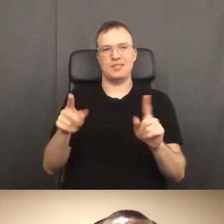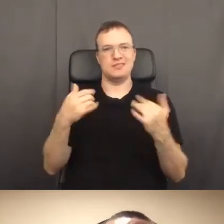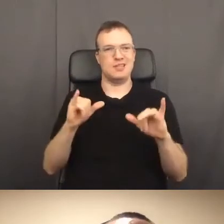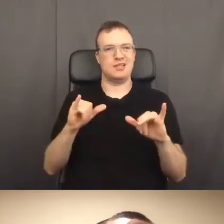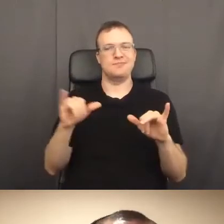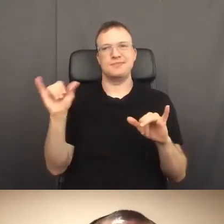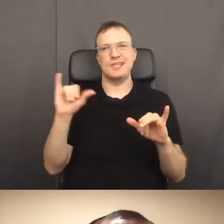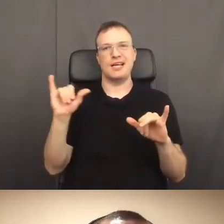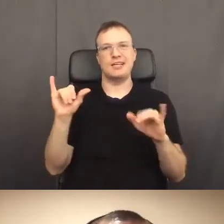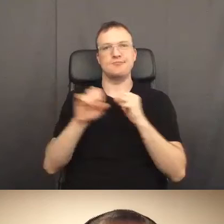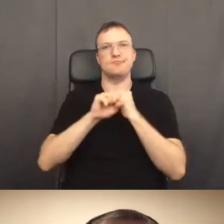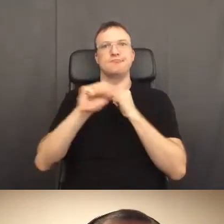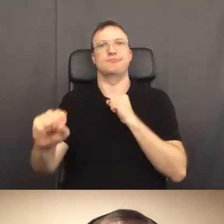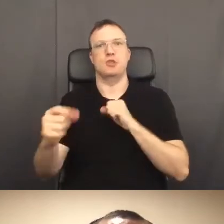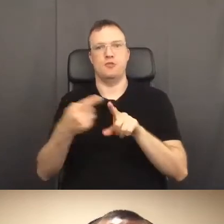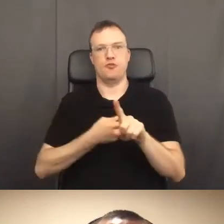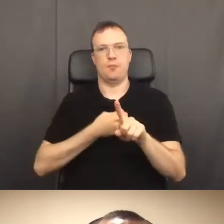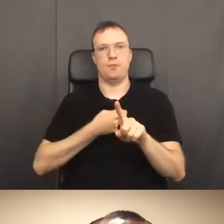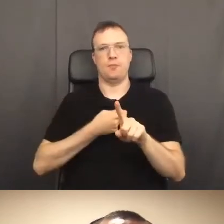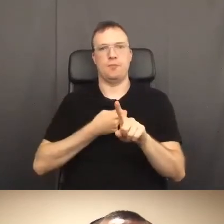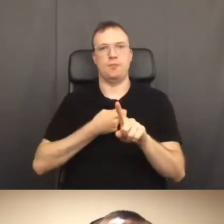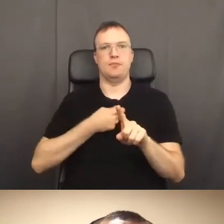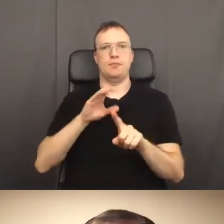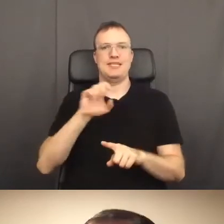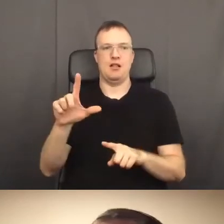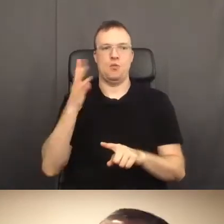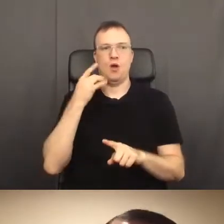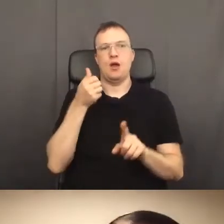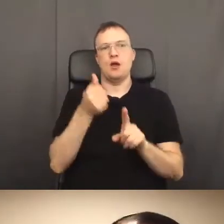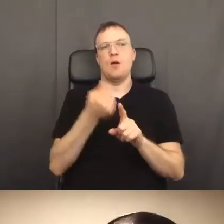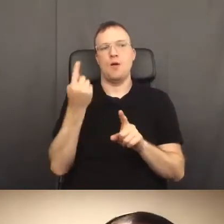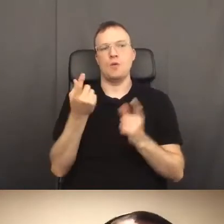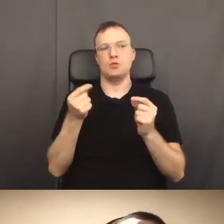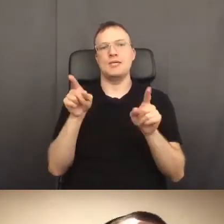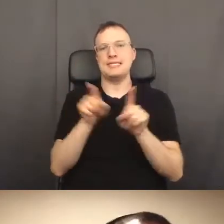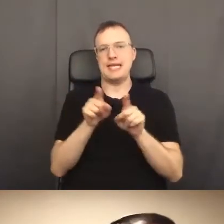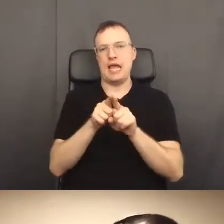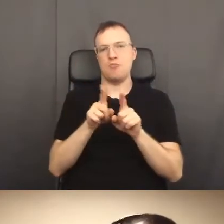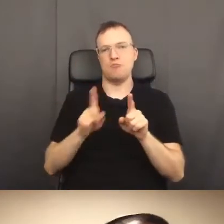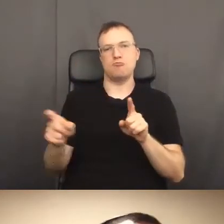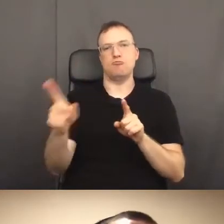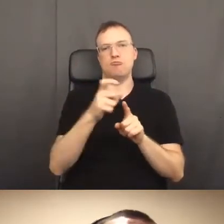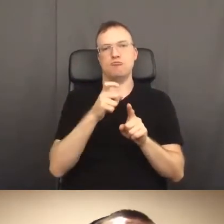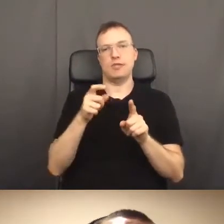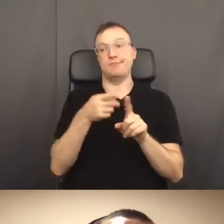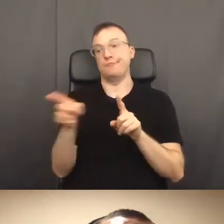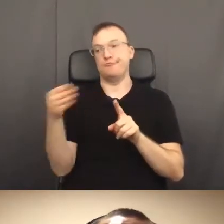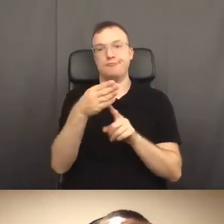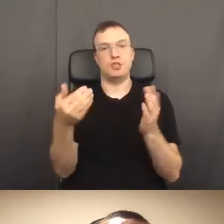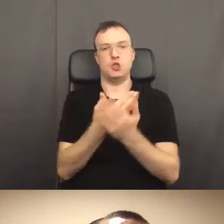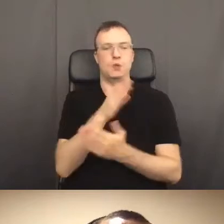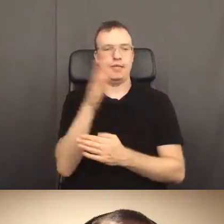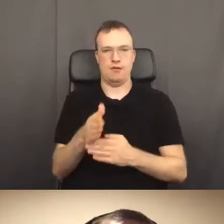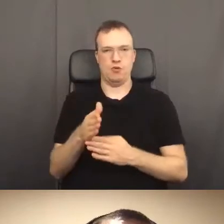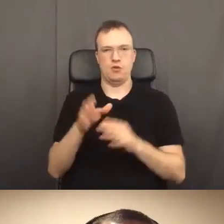like an extension of his cell because he's always doing the same route. So I